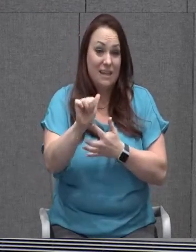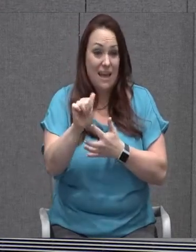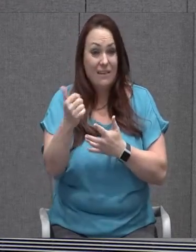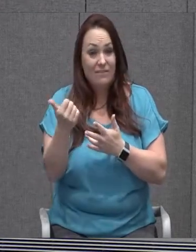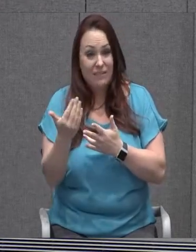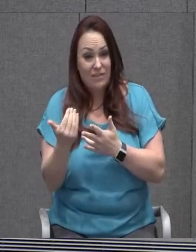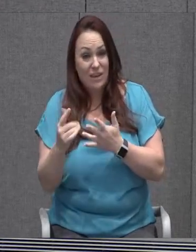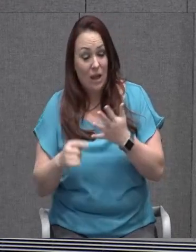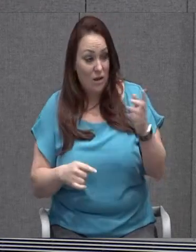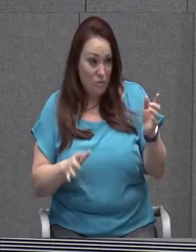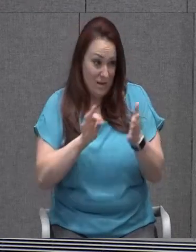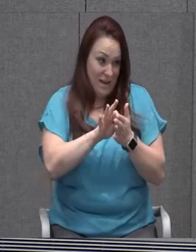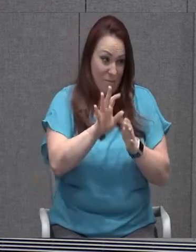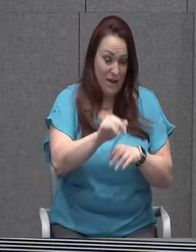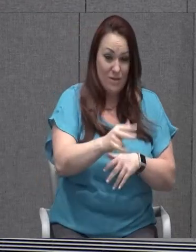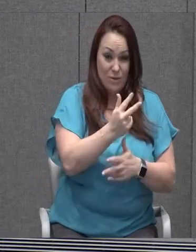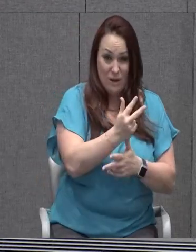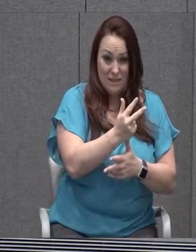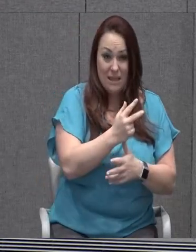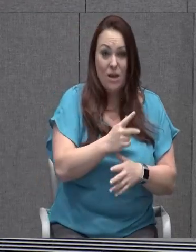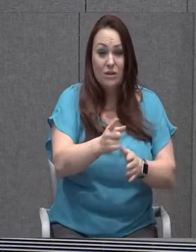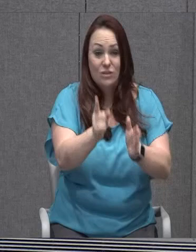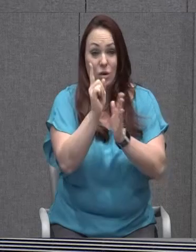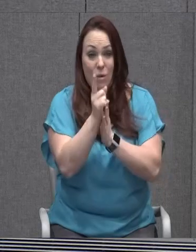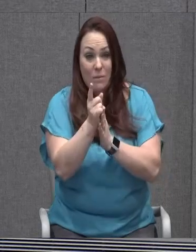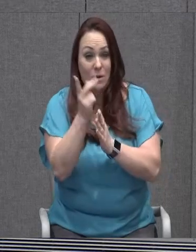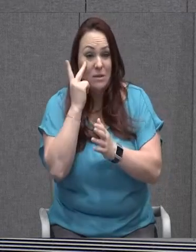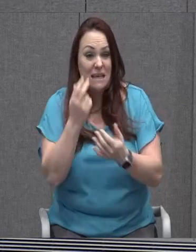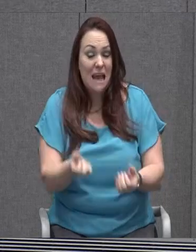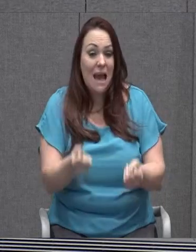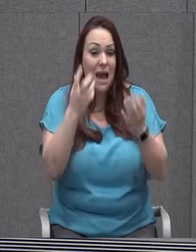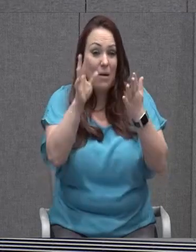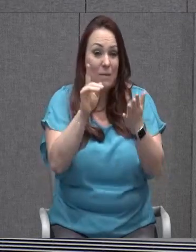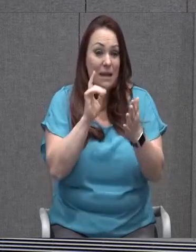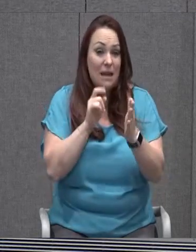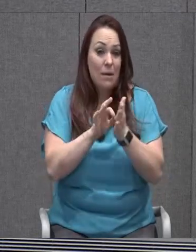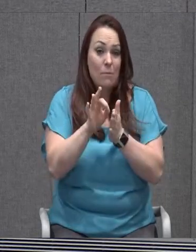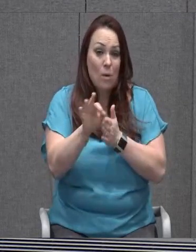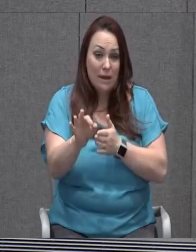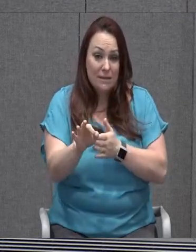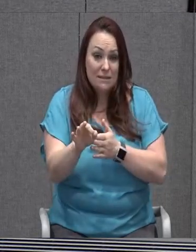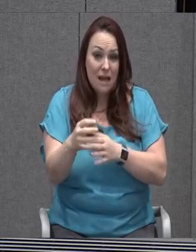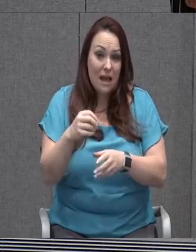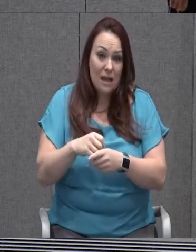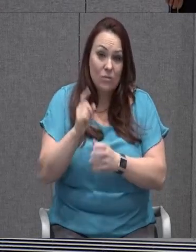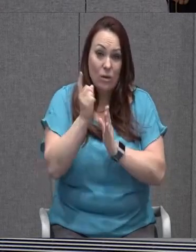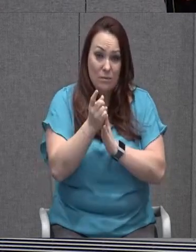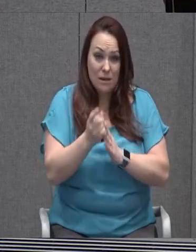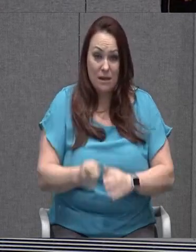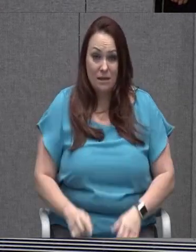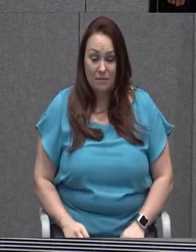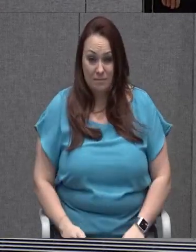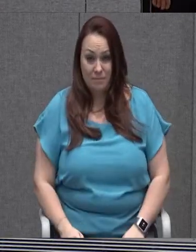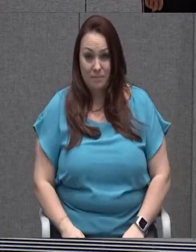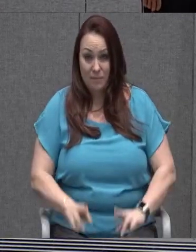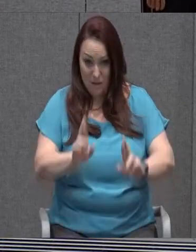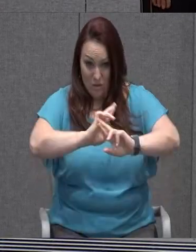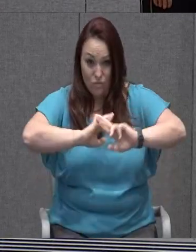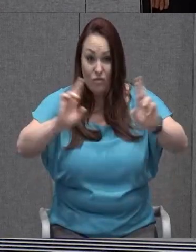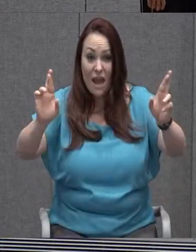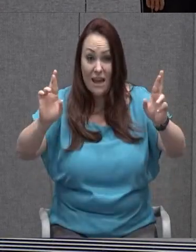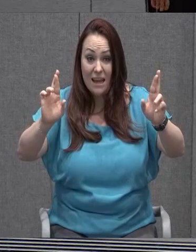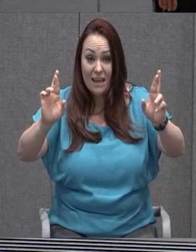you good? Okay, so 1 minute, we're gonna see how many points, how many cups we can get over in 1 minute. Okay, you